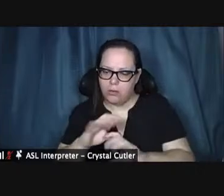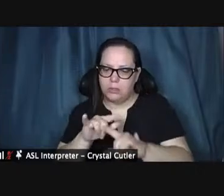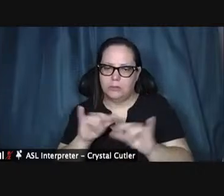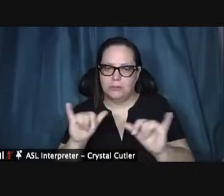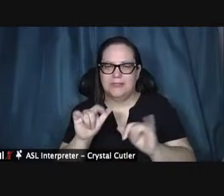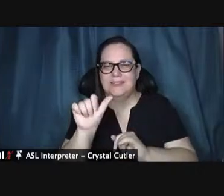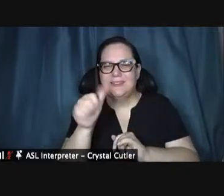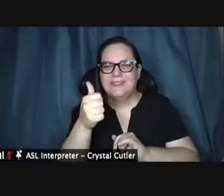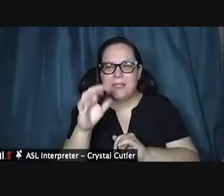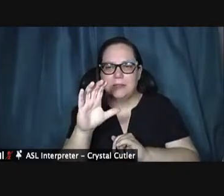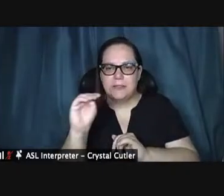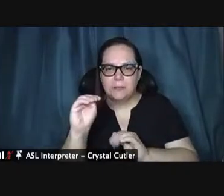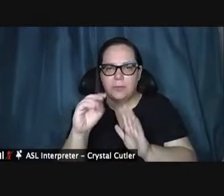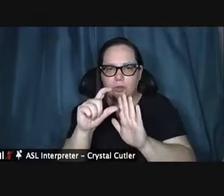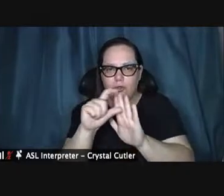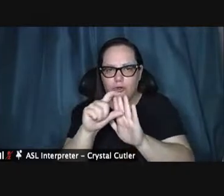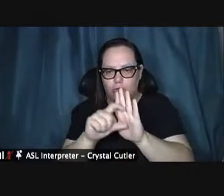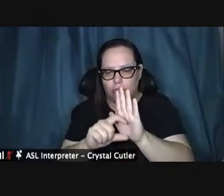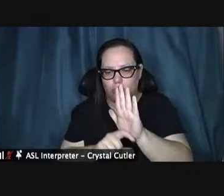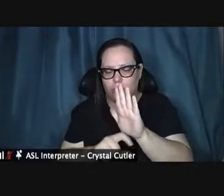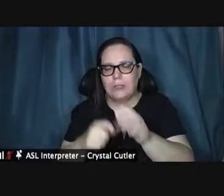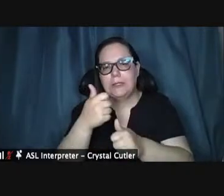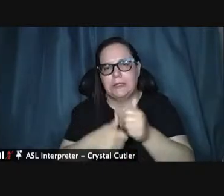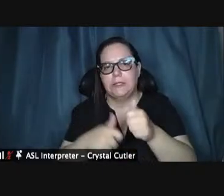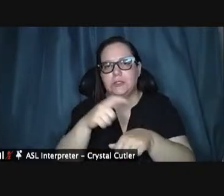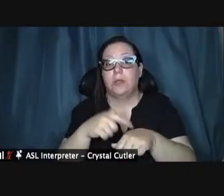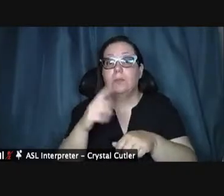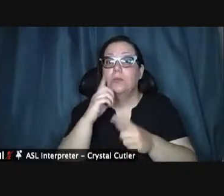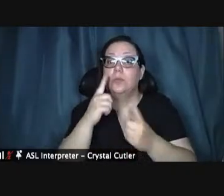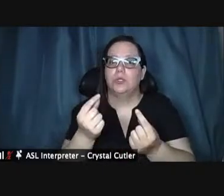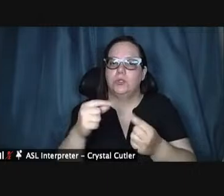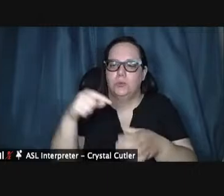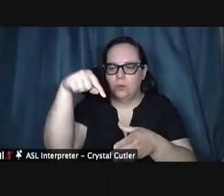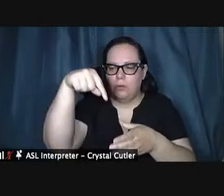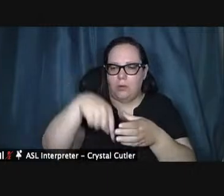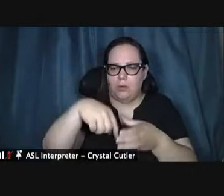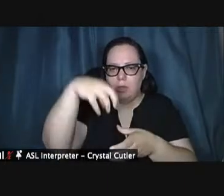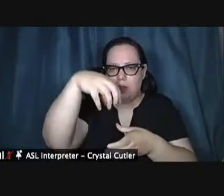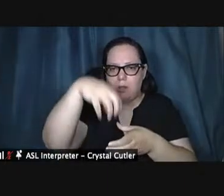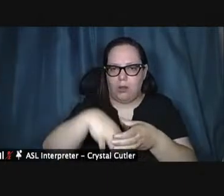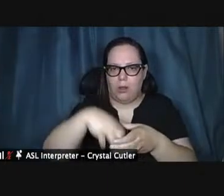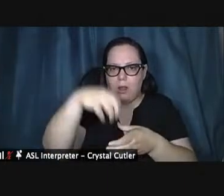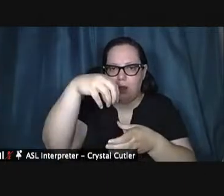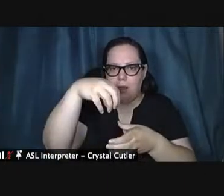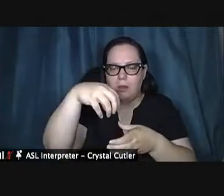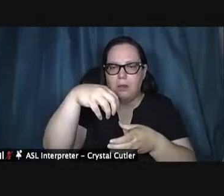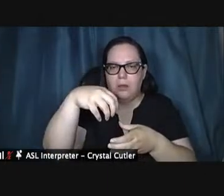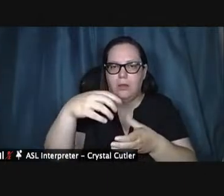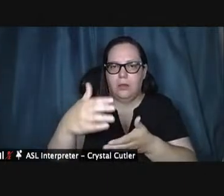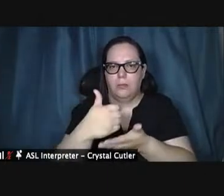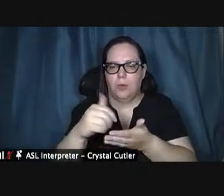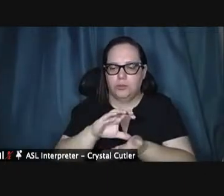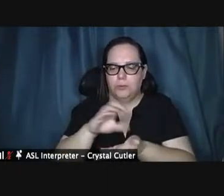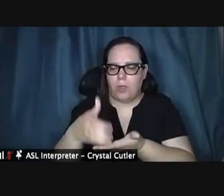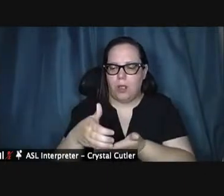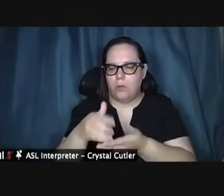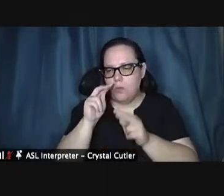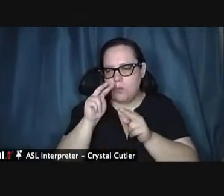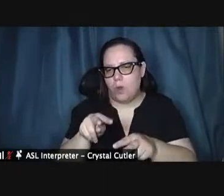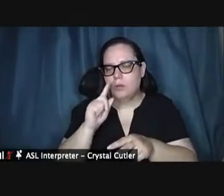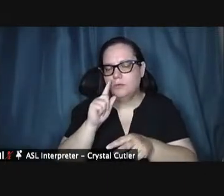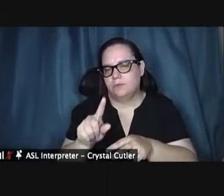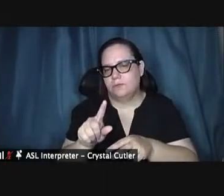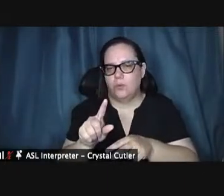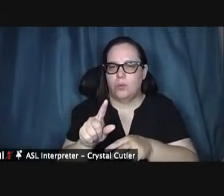what we do is we bring up the cuttings, we brush them into a pile, we watch them for a number of minutes, 5 to 10 minutes, until everything's sublimed out of